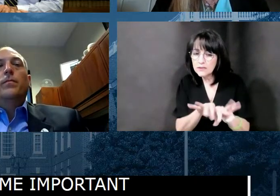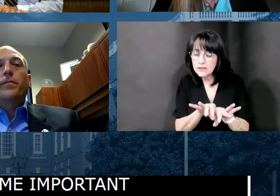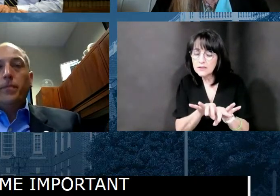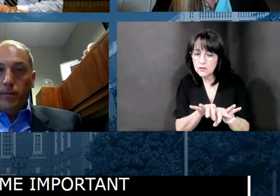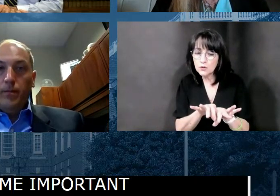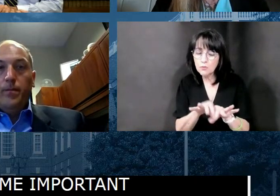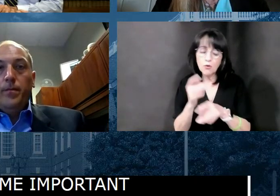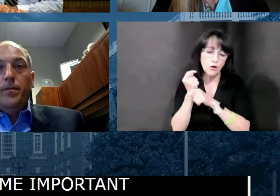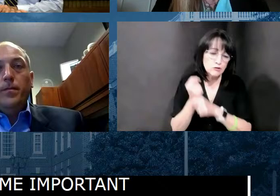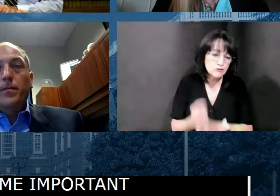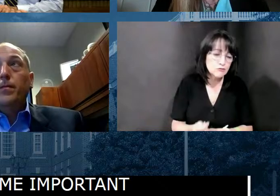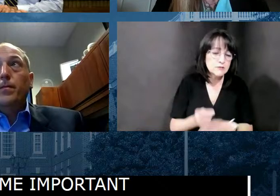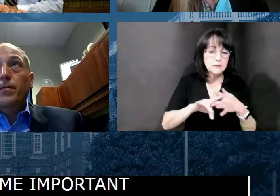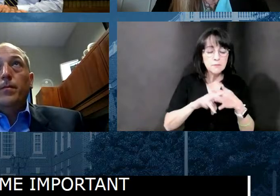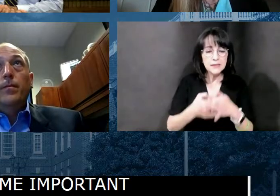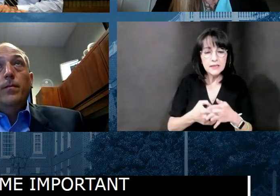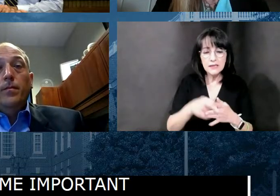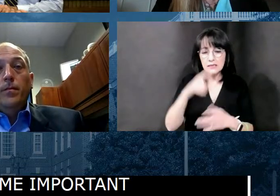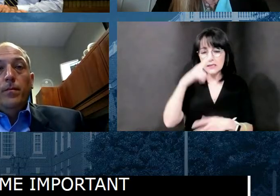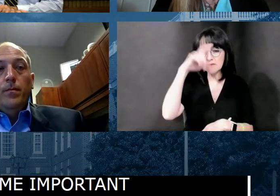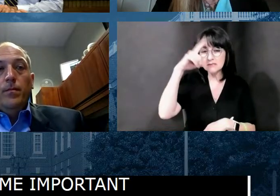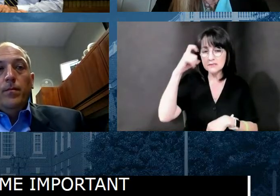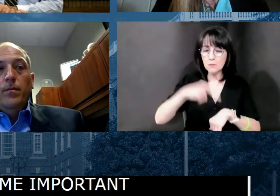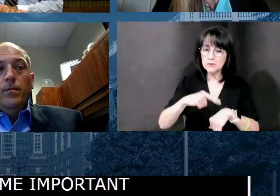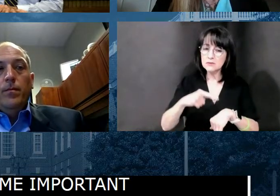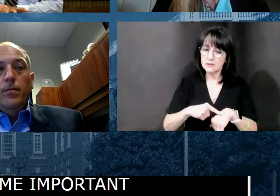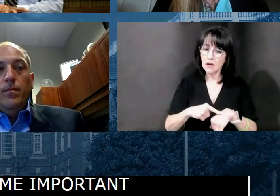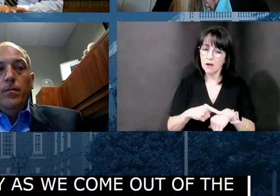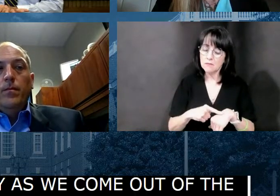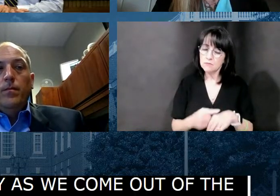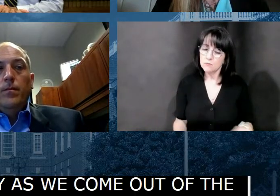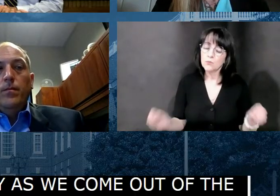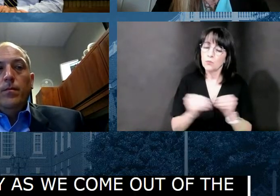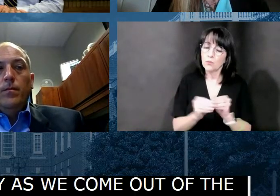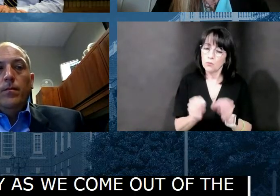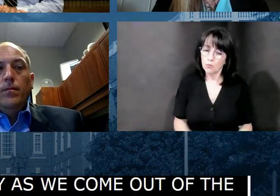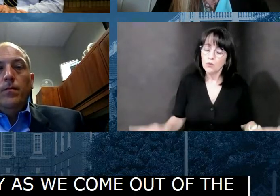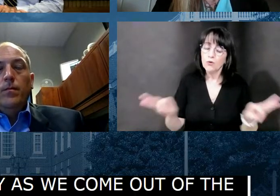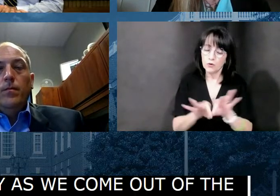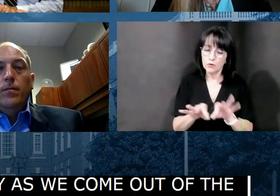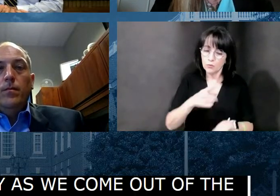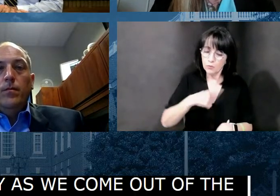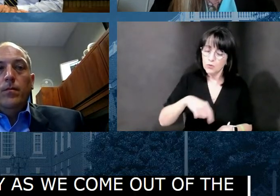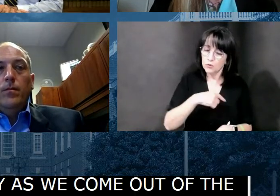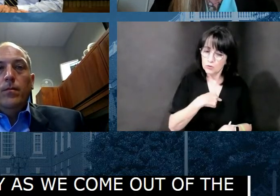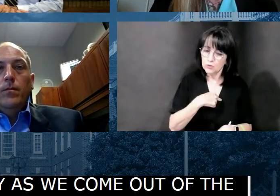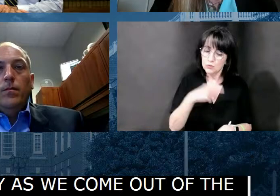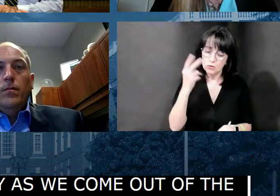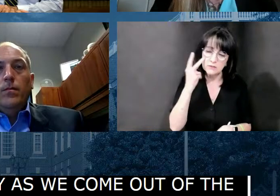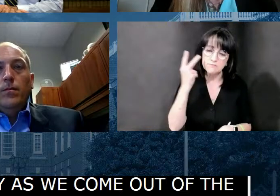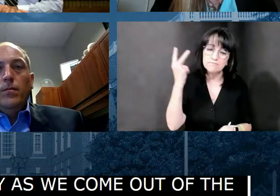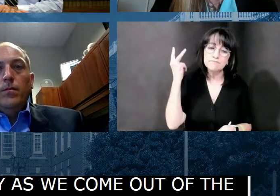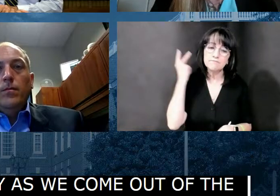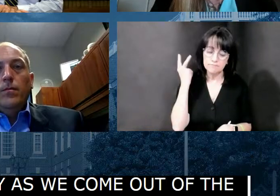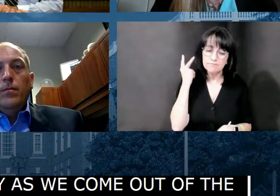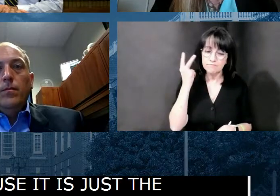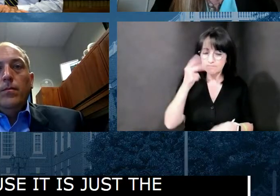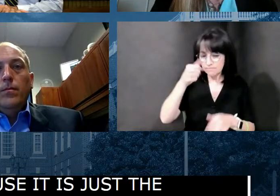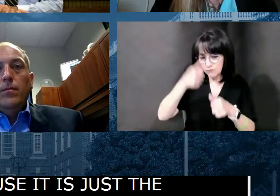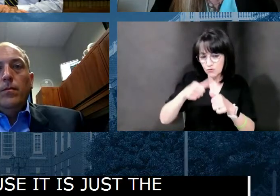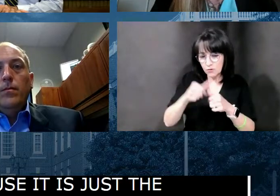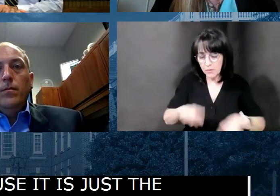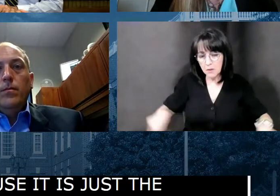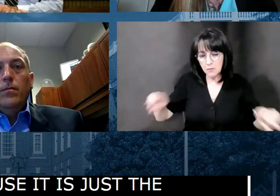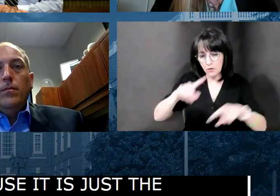of summer, but more importantly, it's the way we remember those who made the ultimate sacrifice, our men and